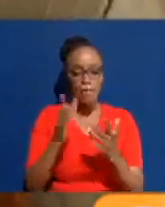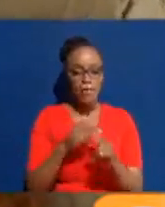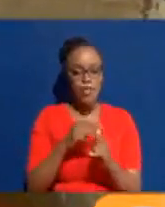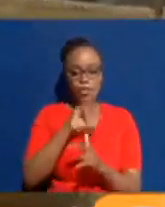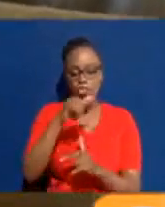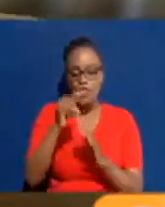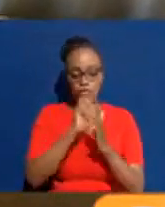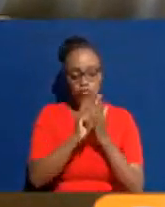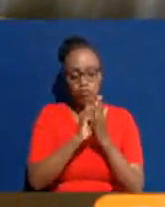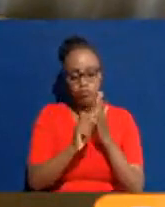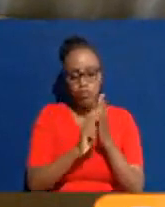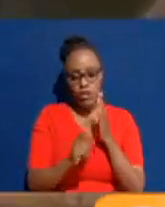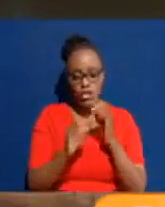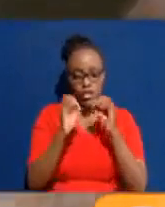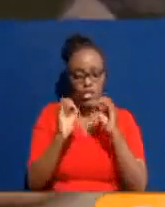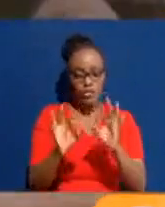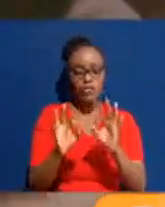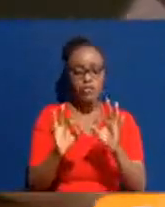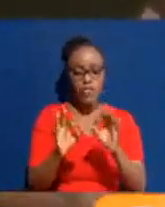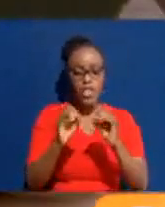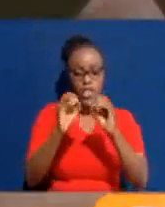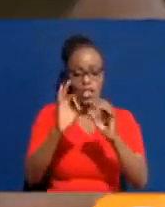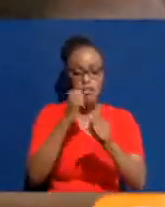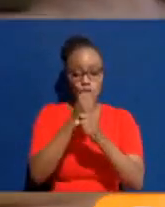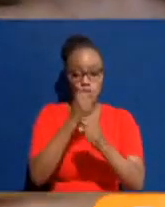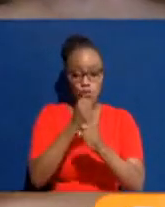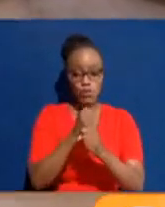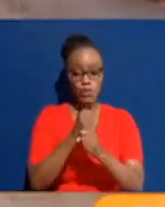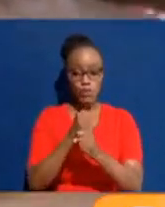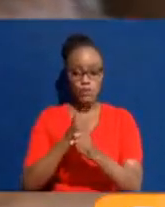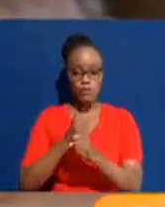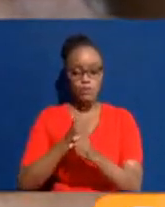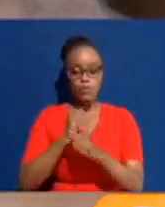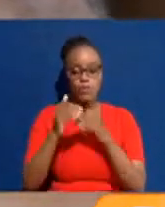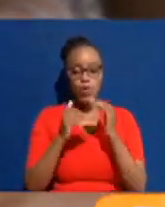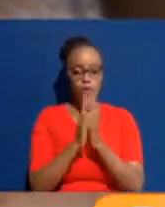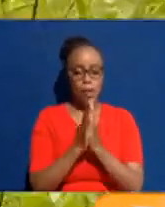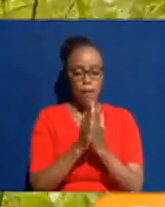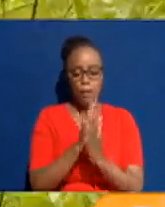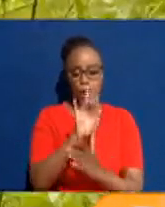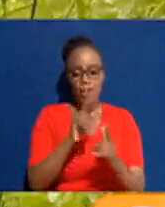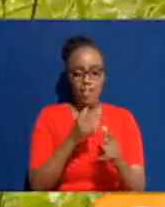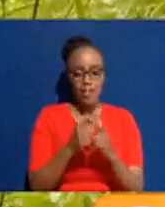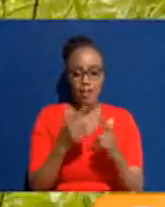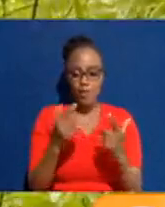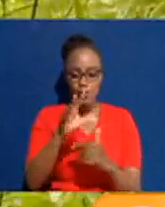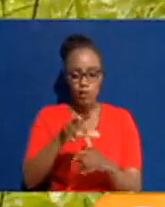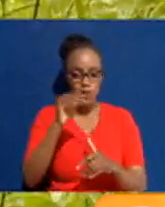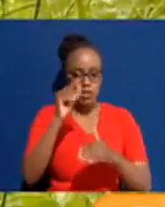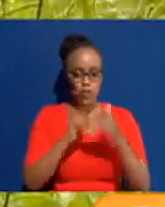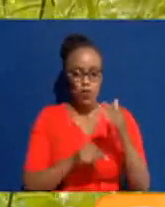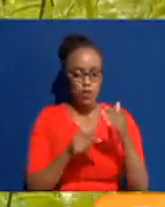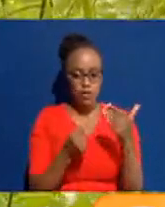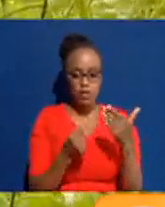just record it immediately. If you if you do the old book one, you'll get that